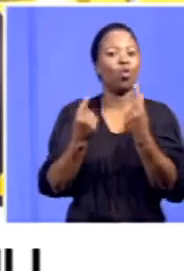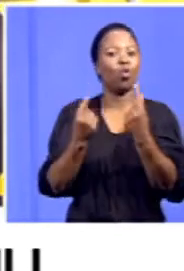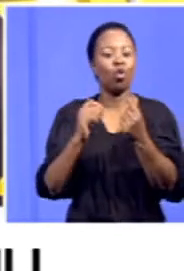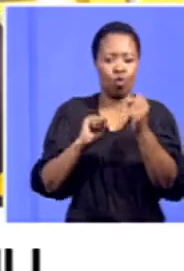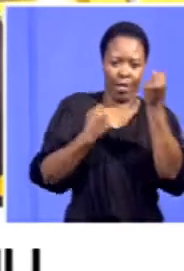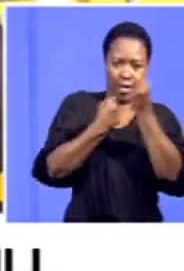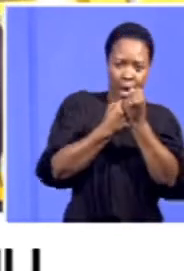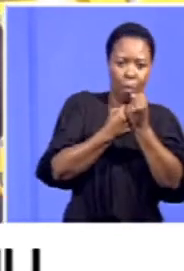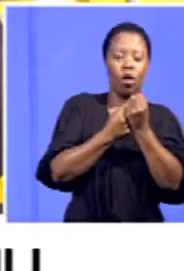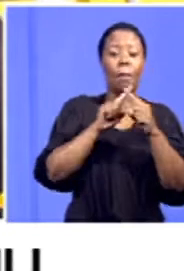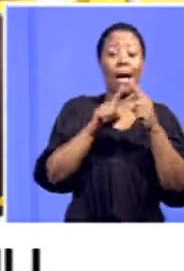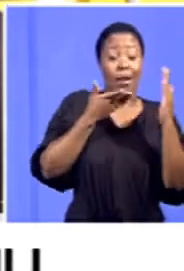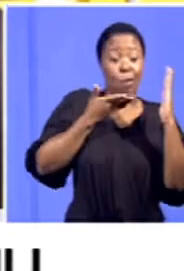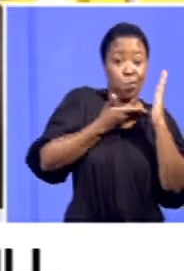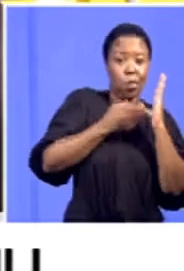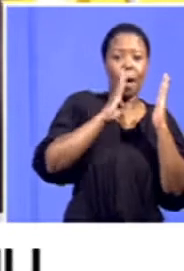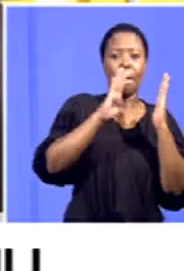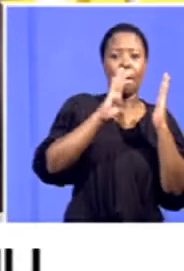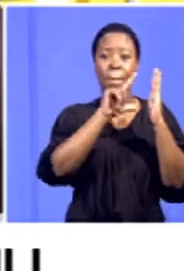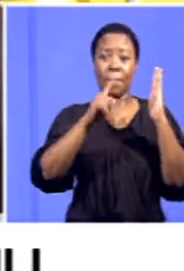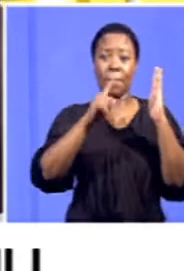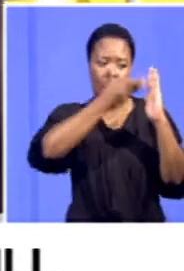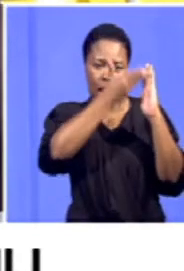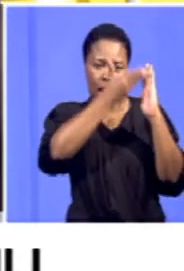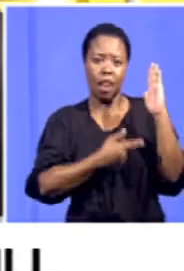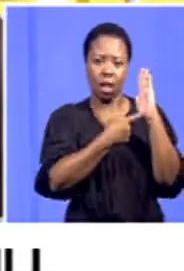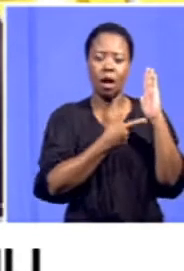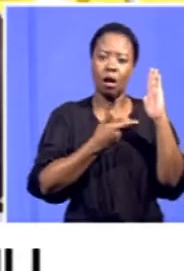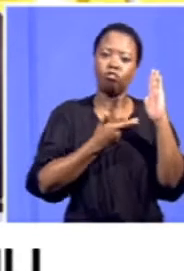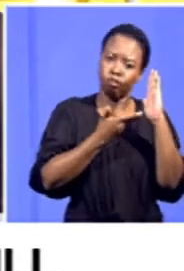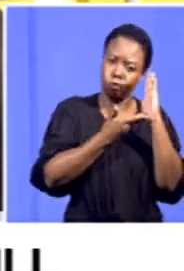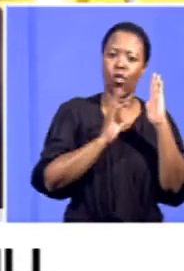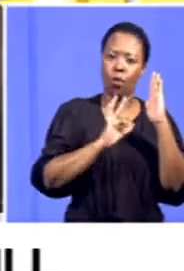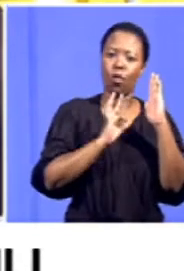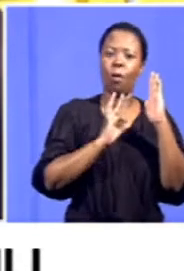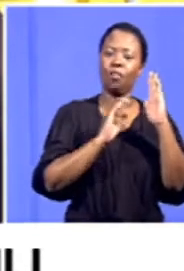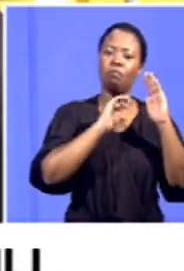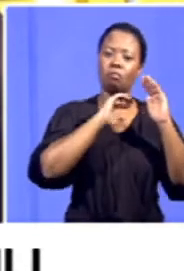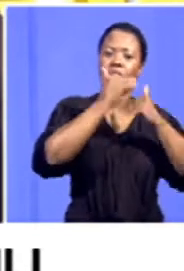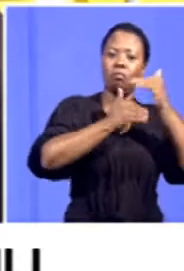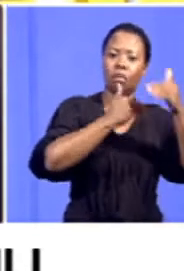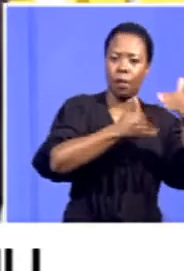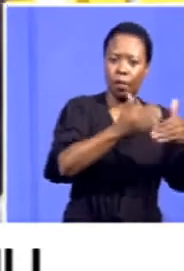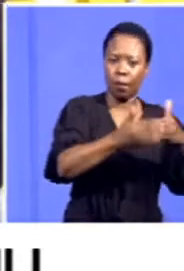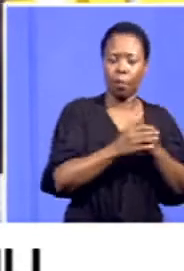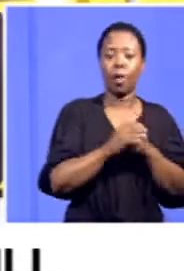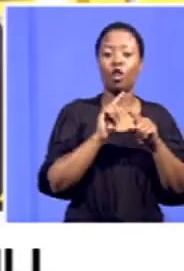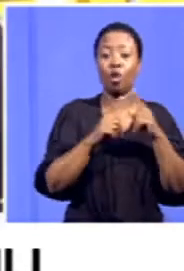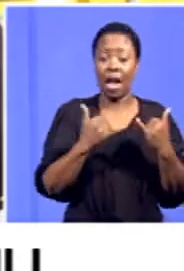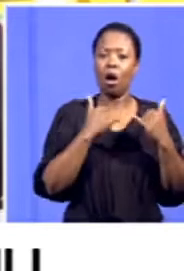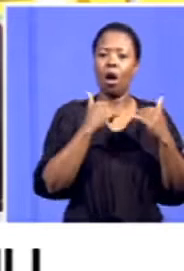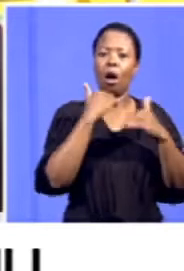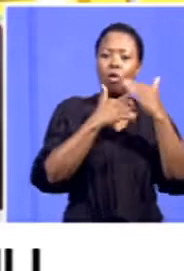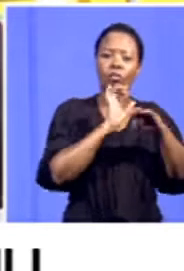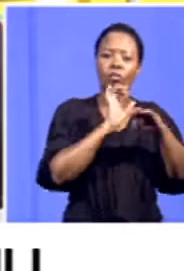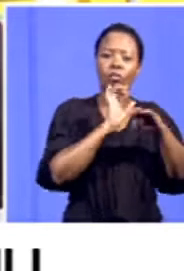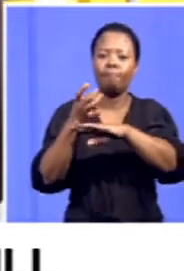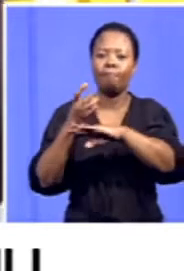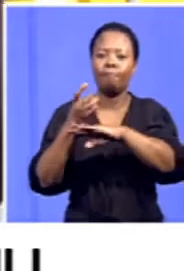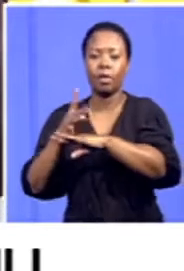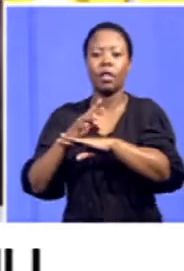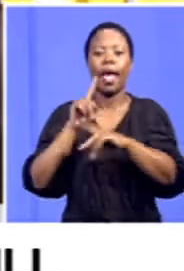of course, been finally put together and is going through all the stages. So this is a consultative process, but also to unpack it for our